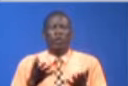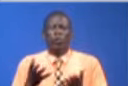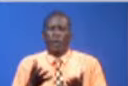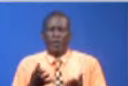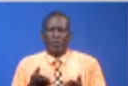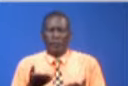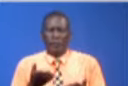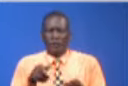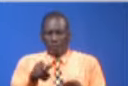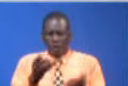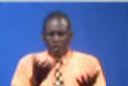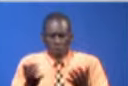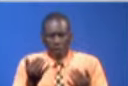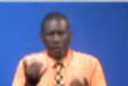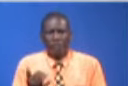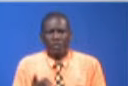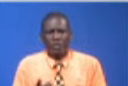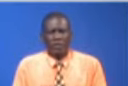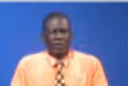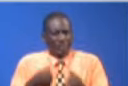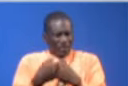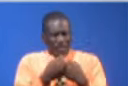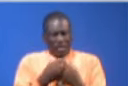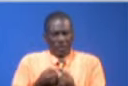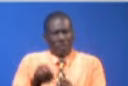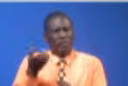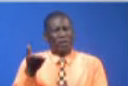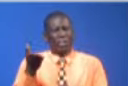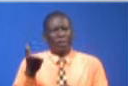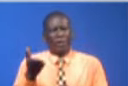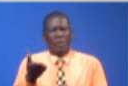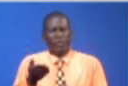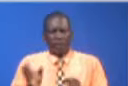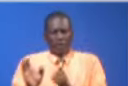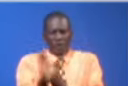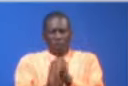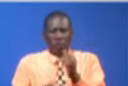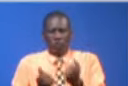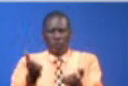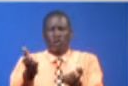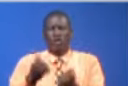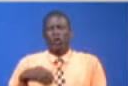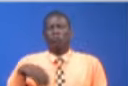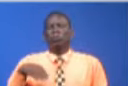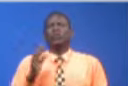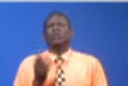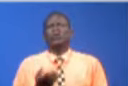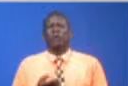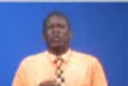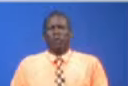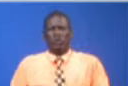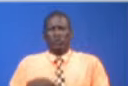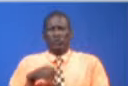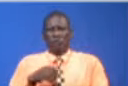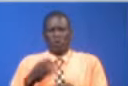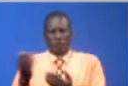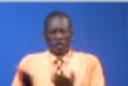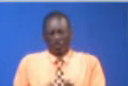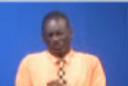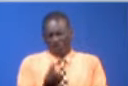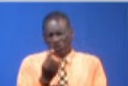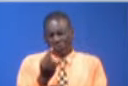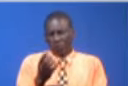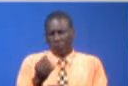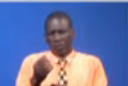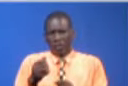also the difficulty. The countries that need it most received the least